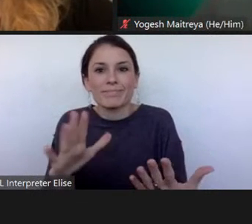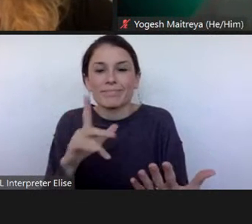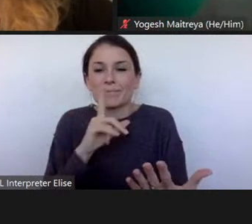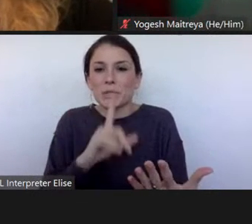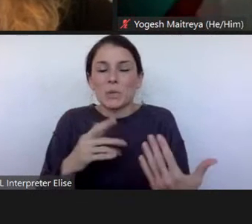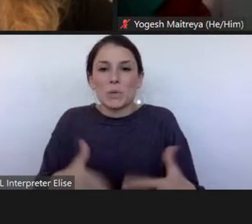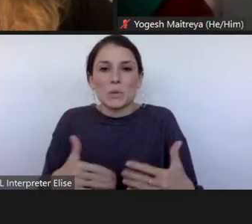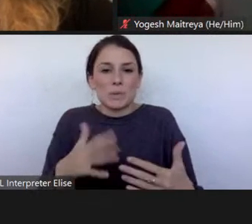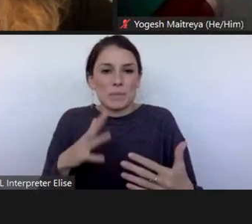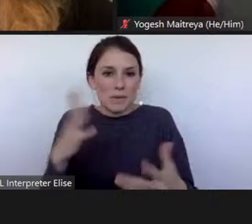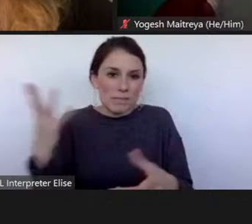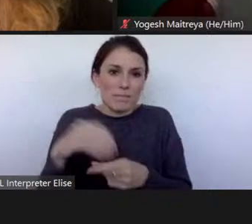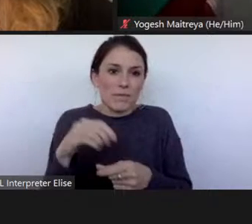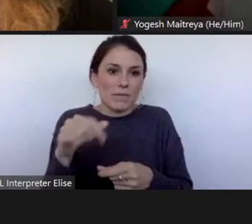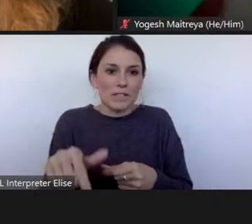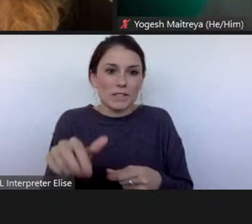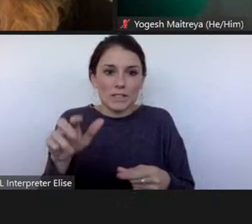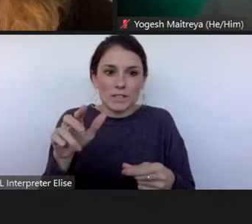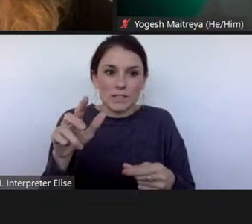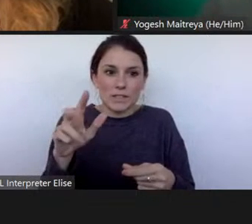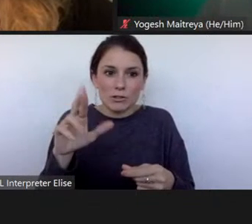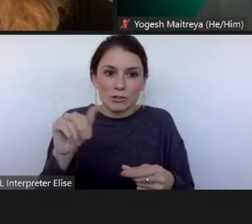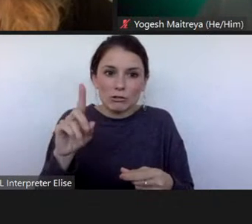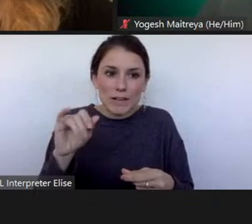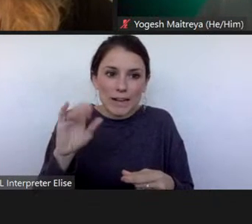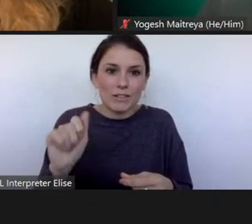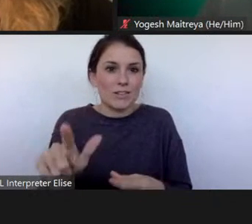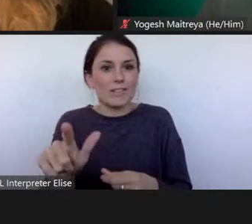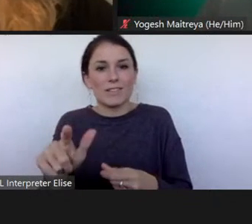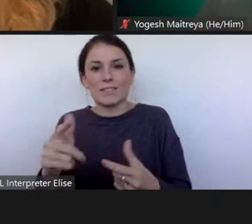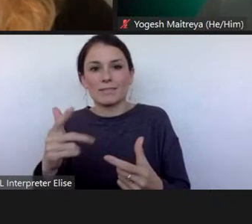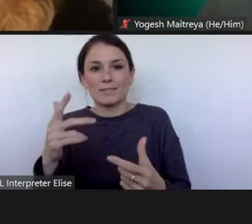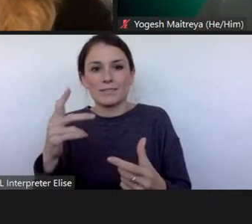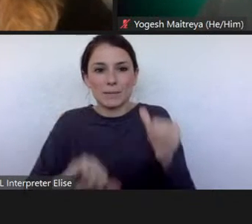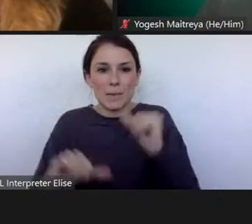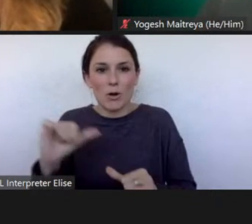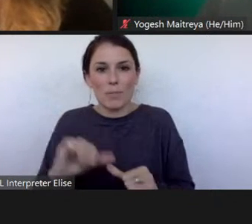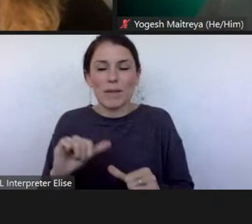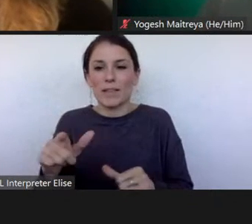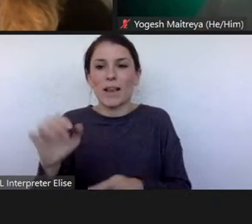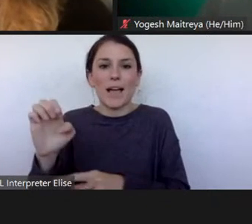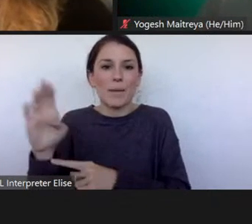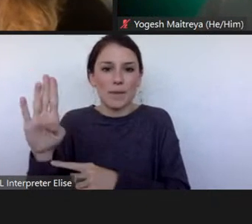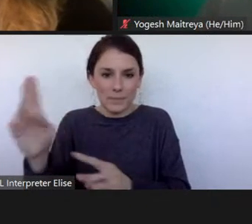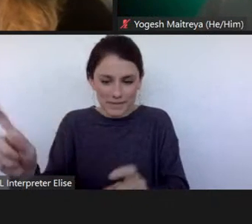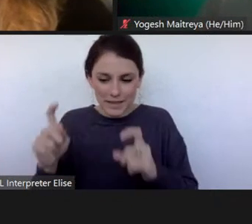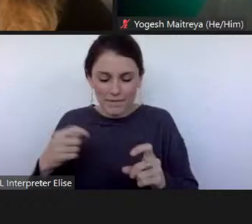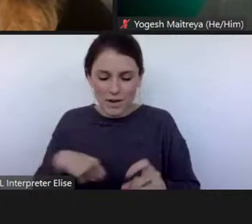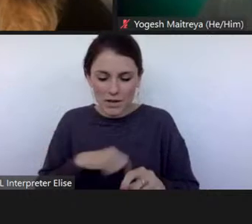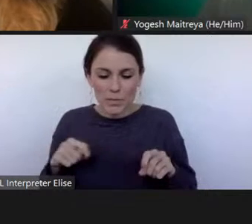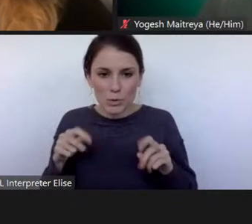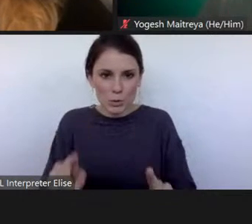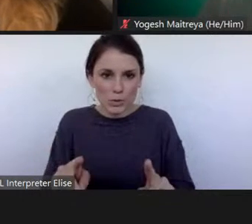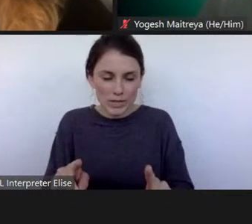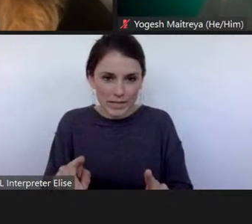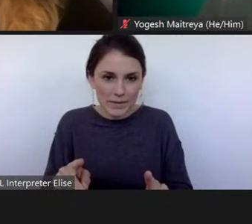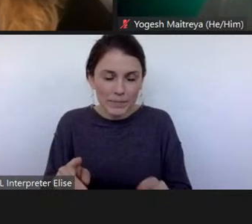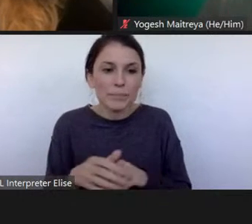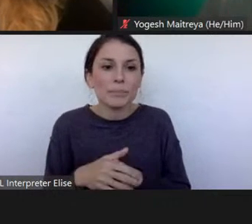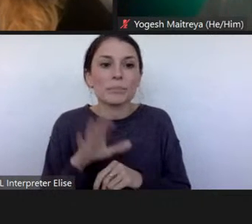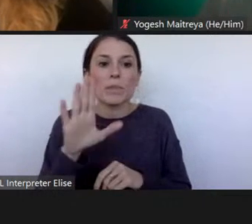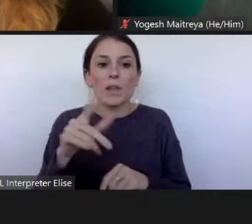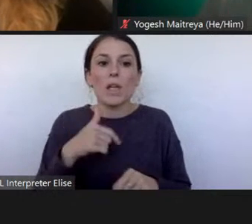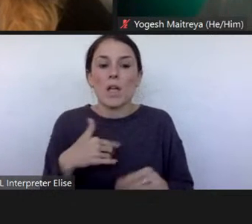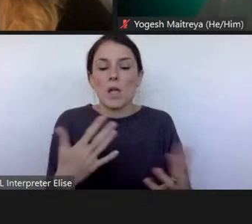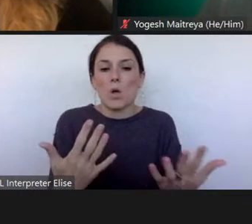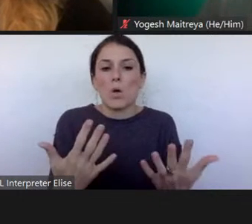radical experiment that Eyebeam has given us the opportunity to share in. As I do that, I want to try to bring